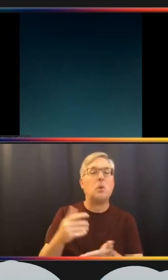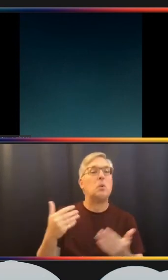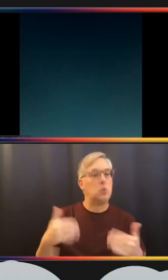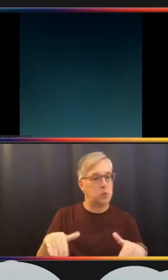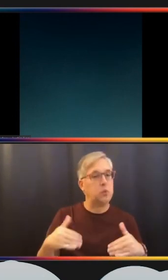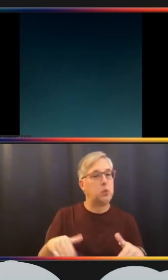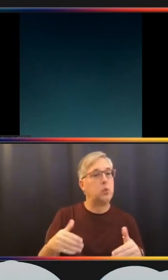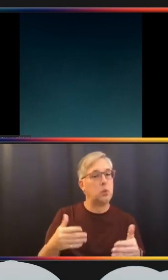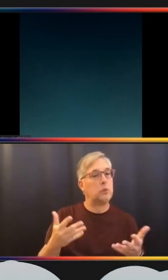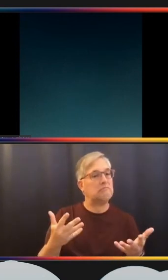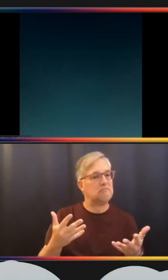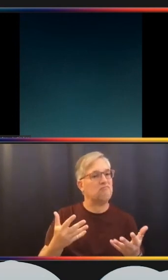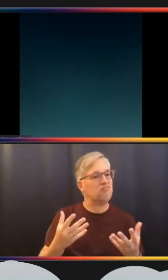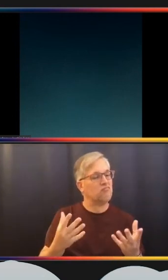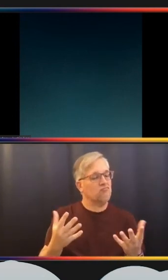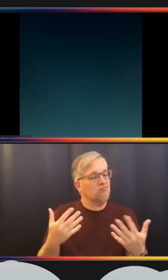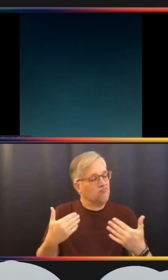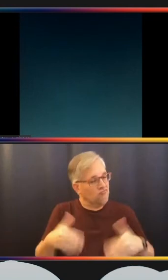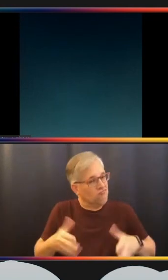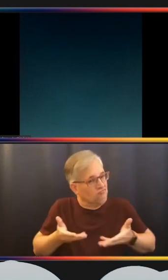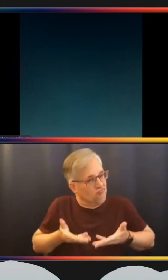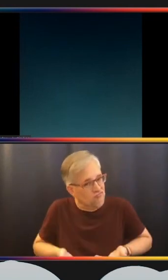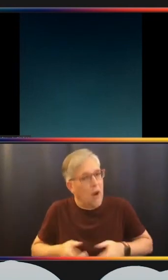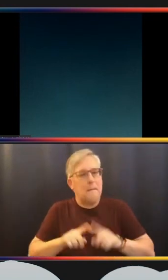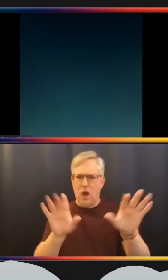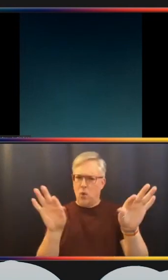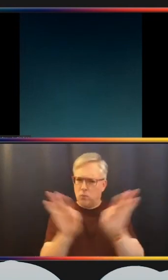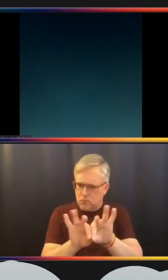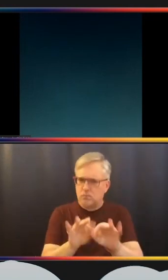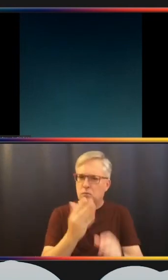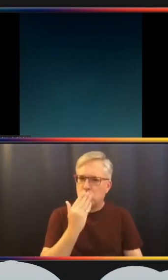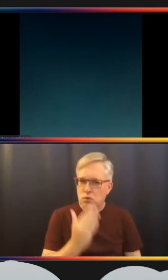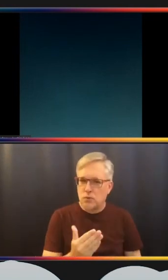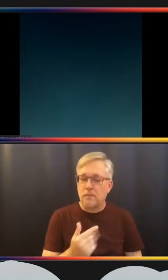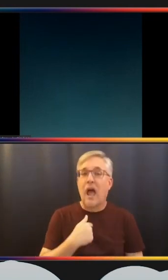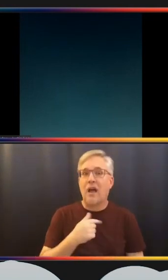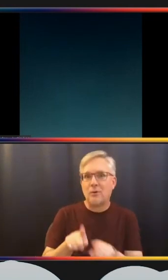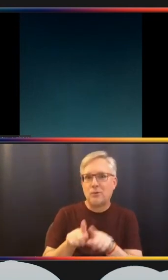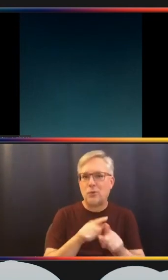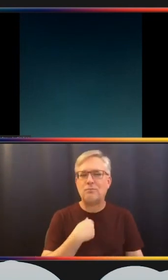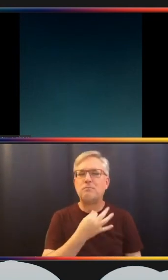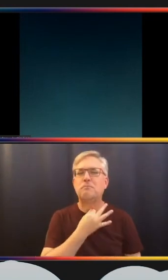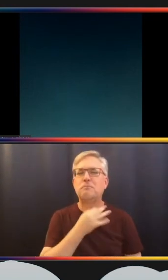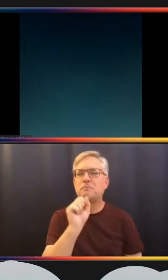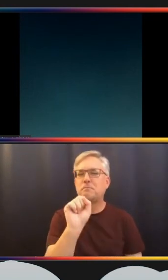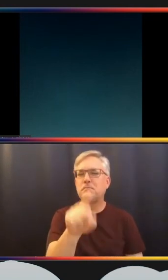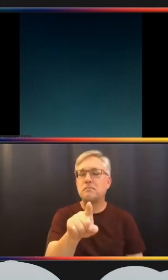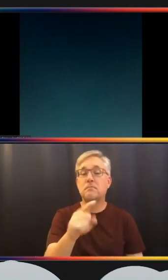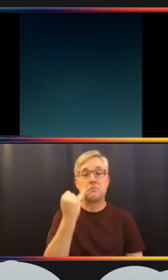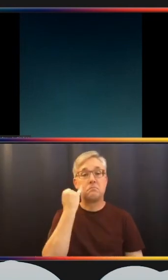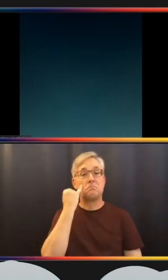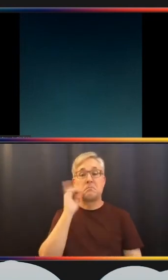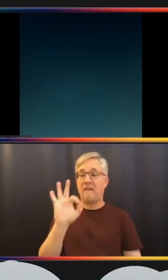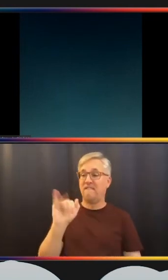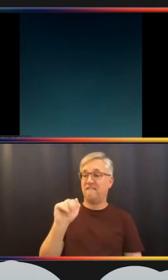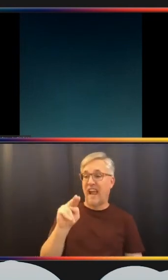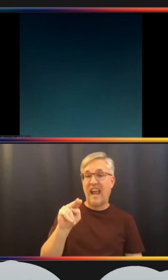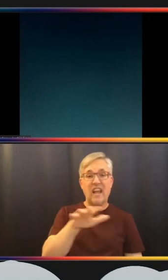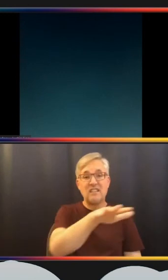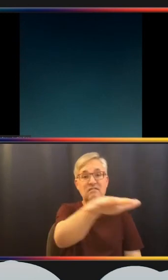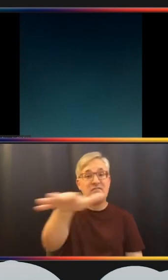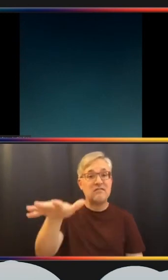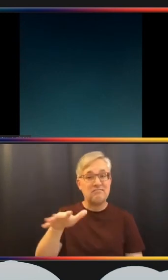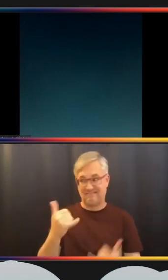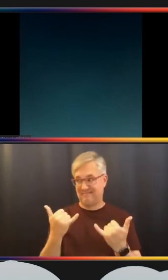heavy stuff, you know, but it's good. And I wanted to ask, what would you say to fans that are having a bit of a rough time during